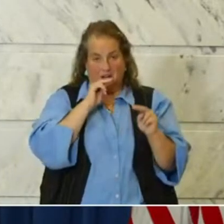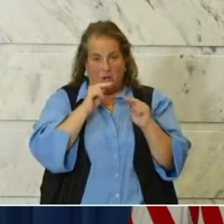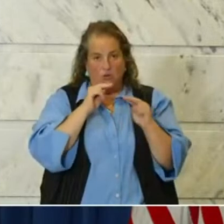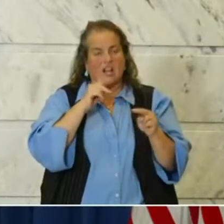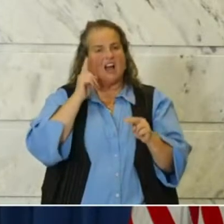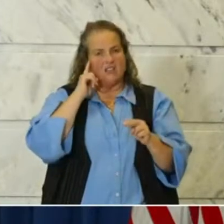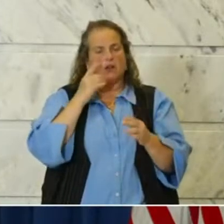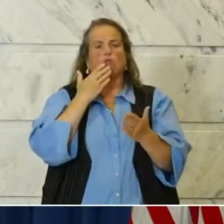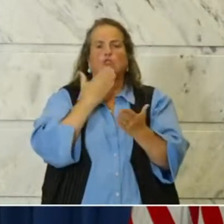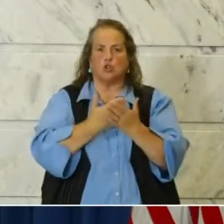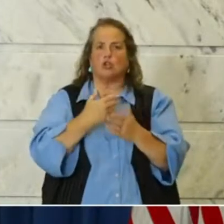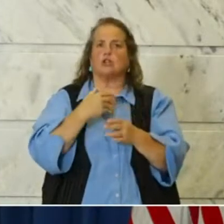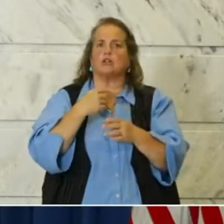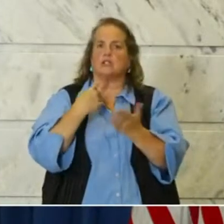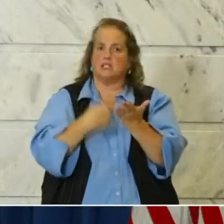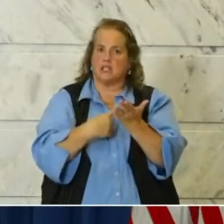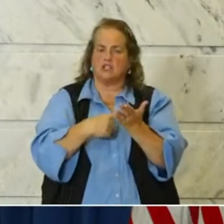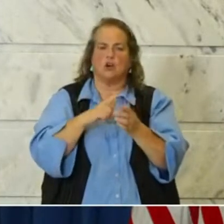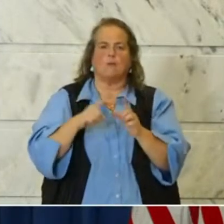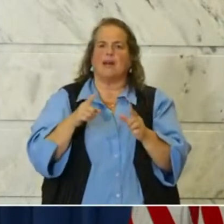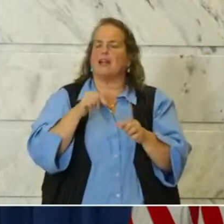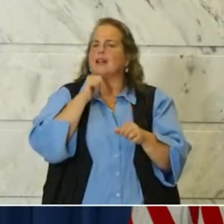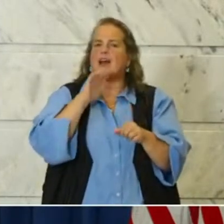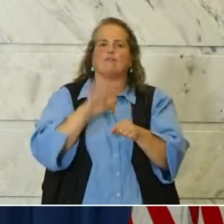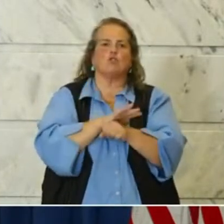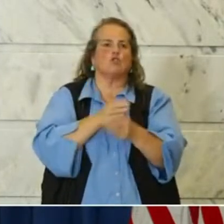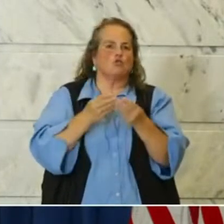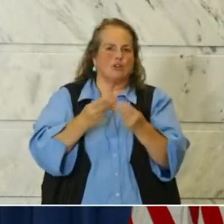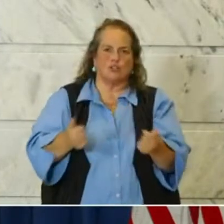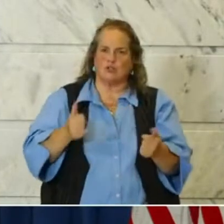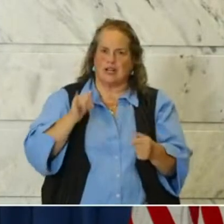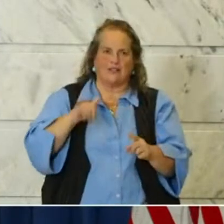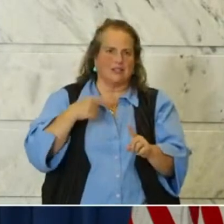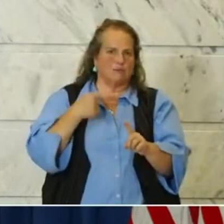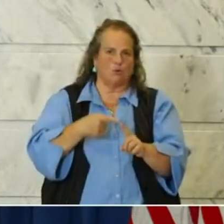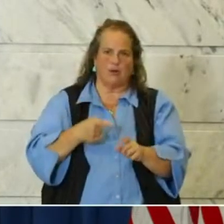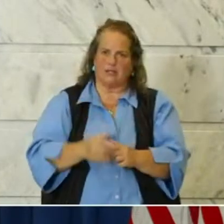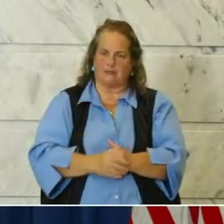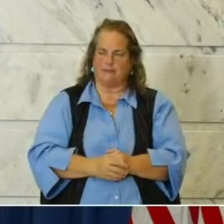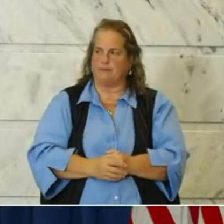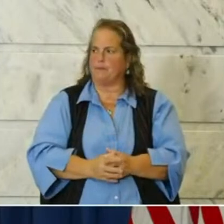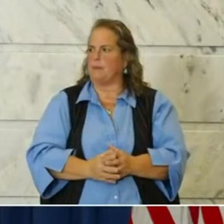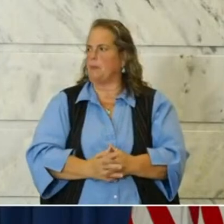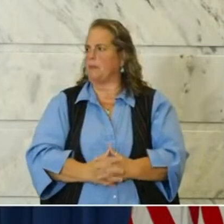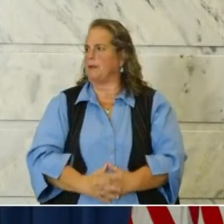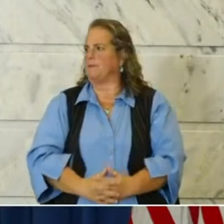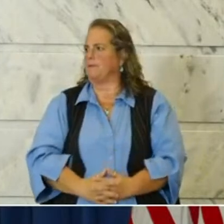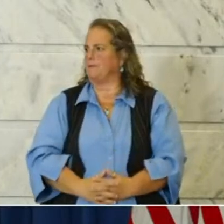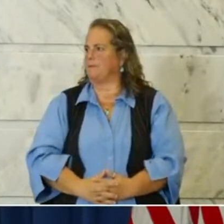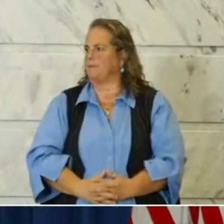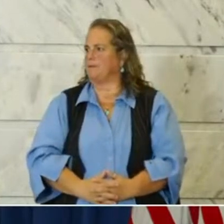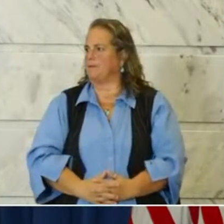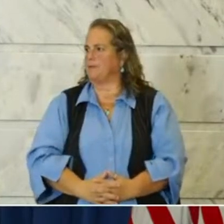productive discussions. I don't think that there is a full resolution at this point yet.